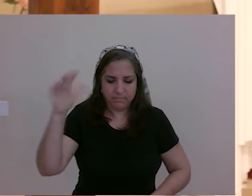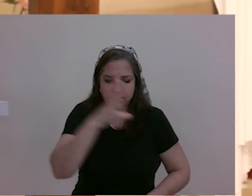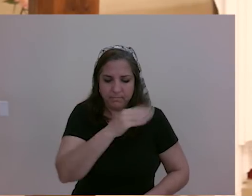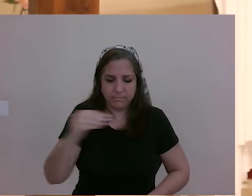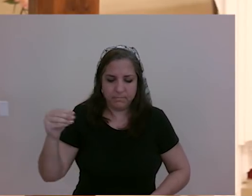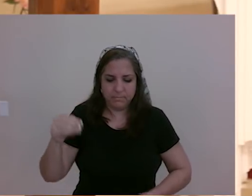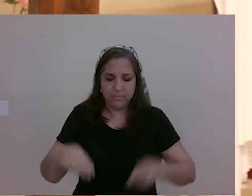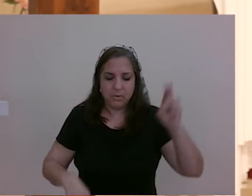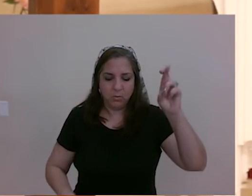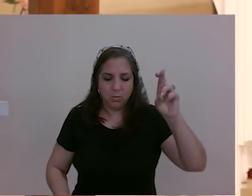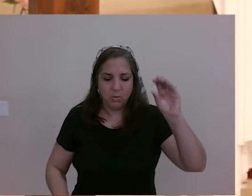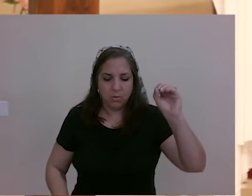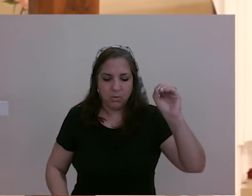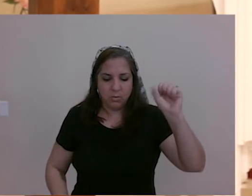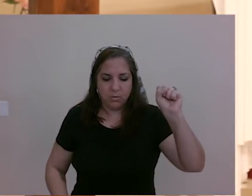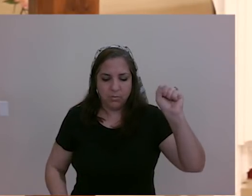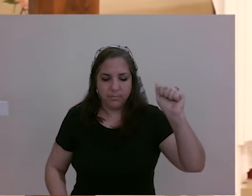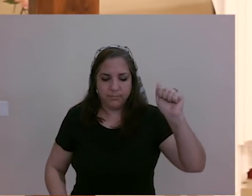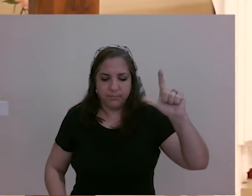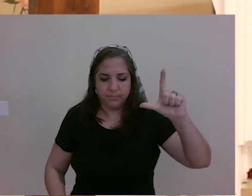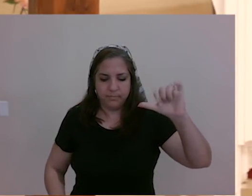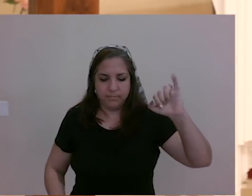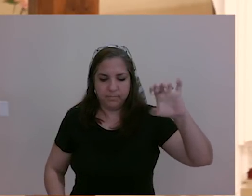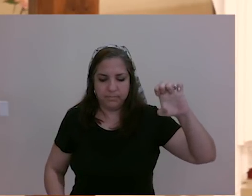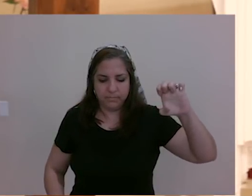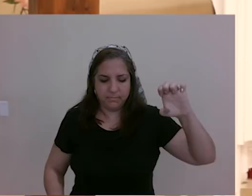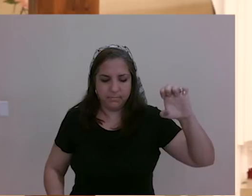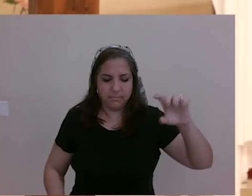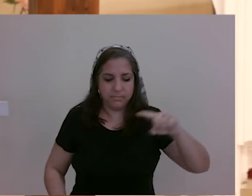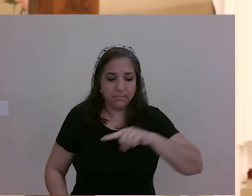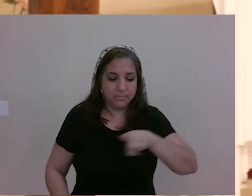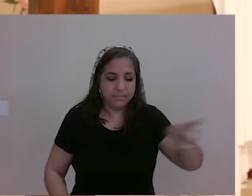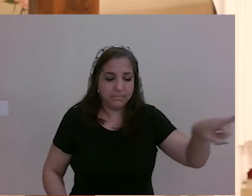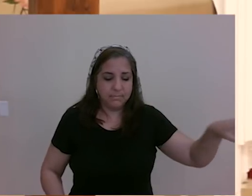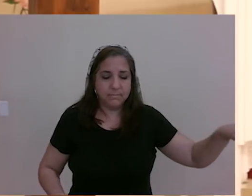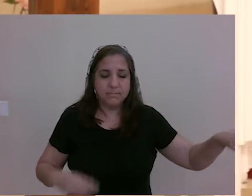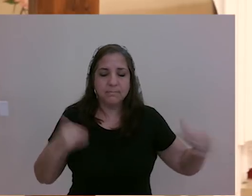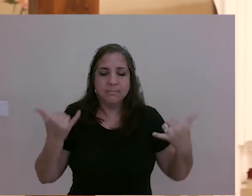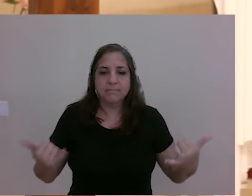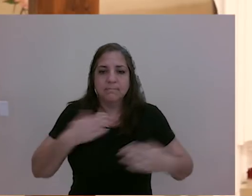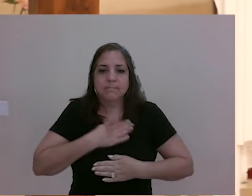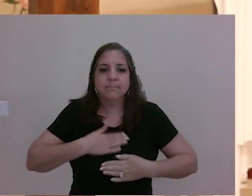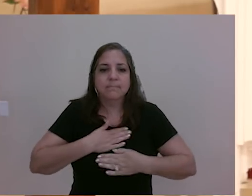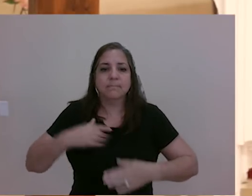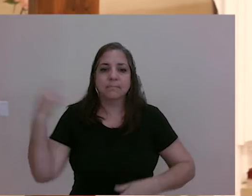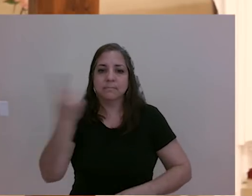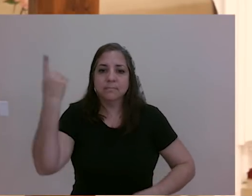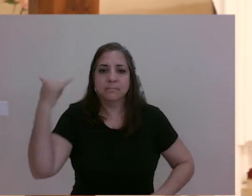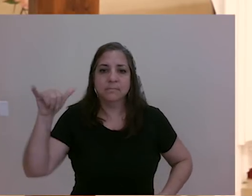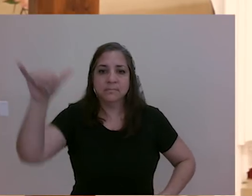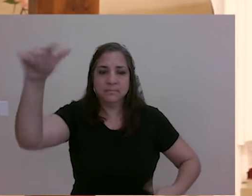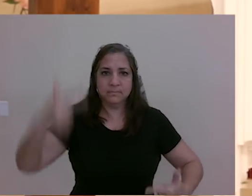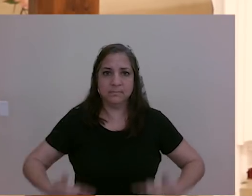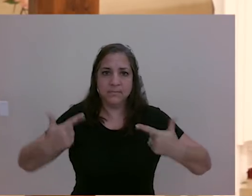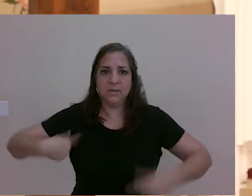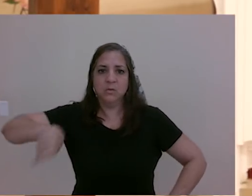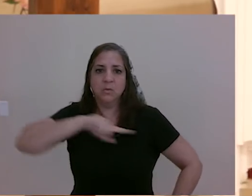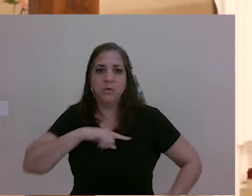Quioz, that they now be enjoying the everlasting life. We pray to the